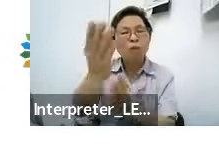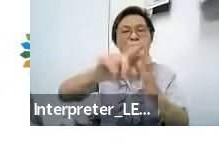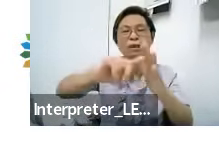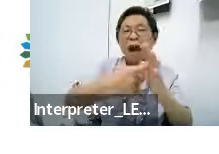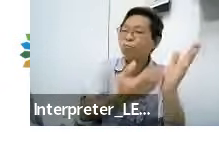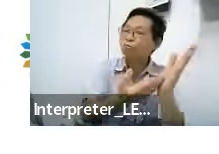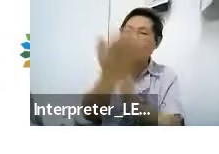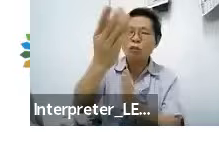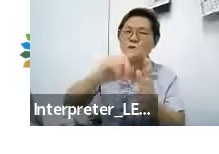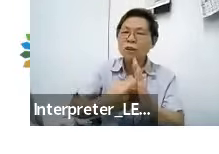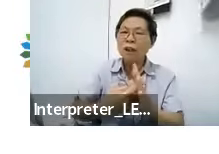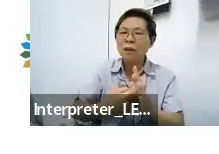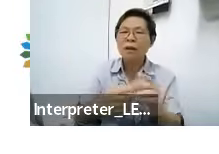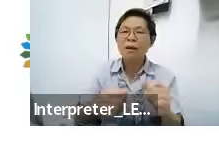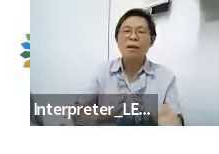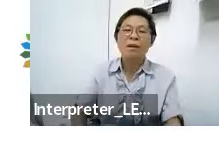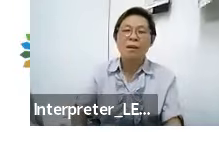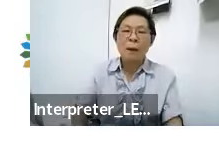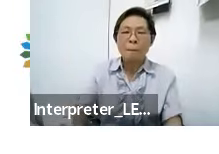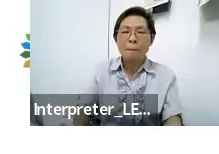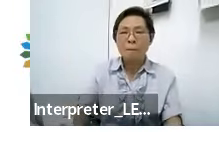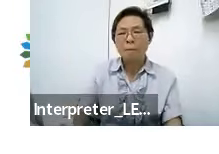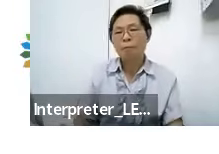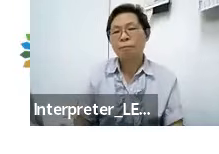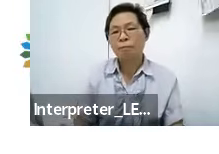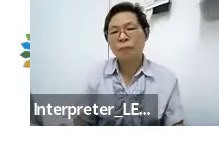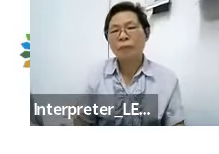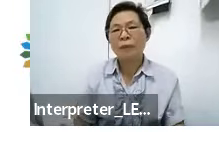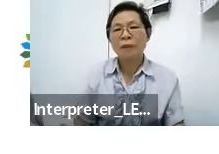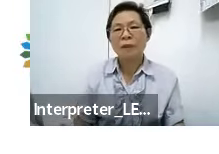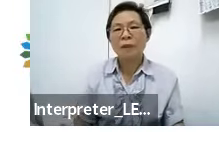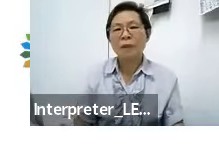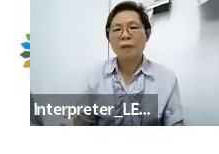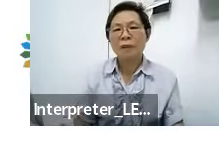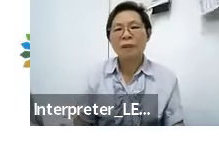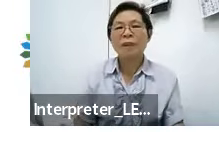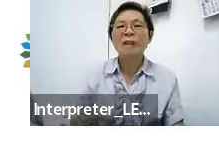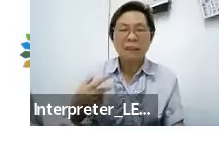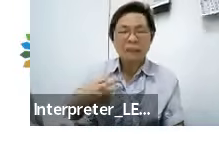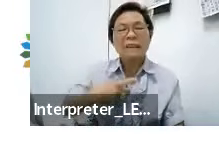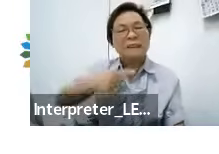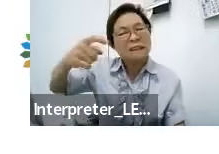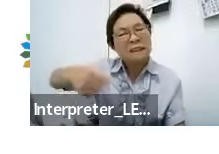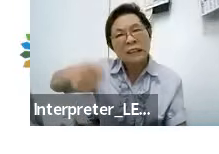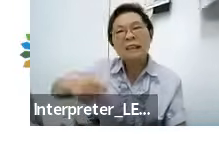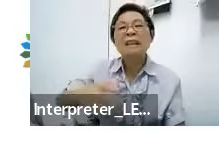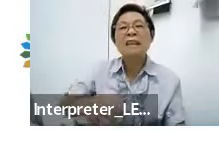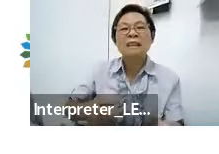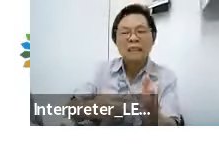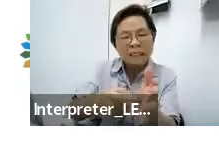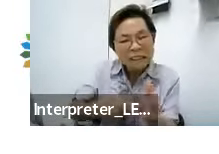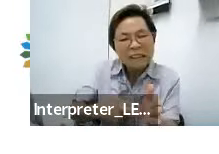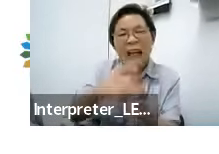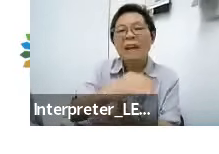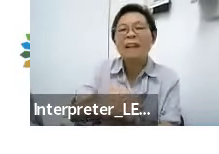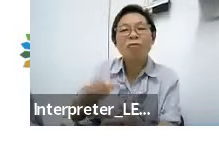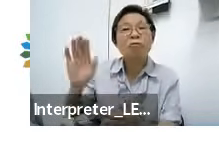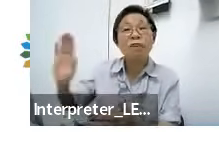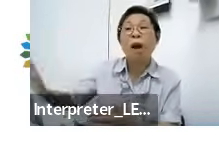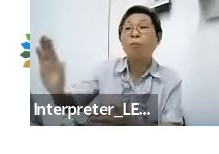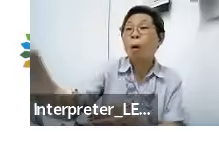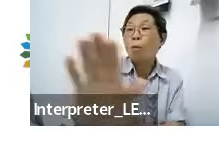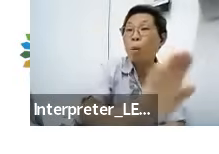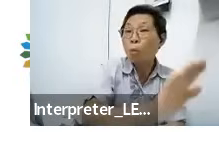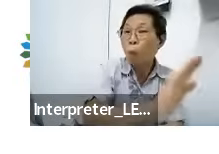students with disabilities, students with diverse needs, they have their own rights to